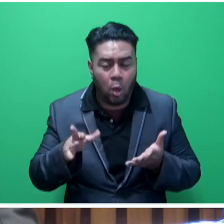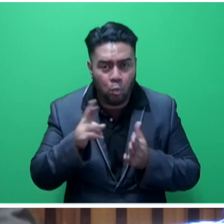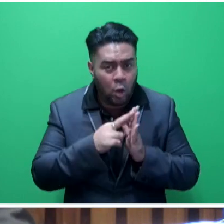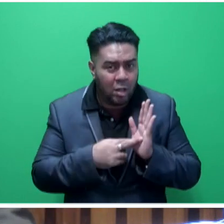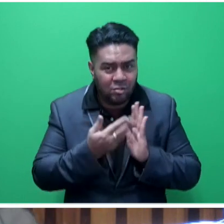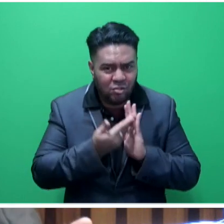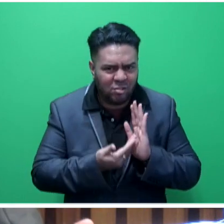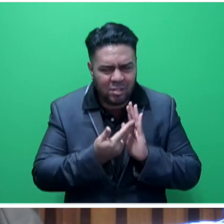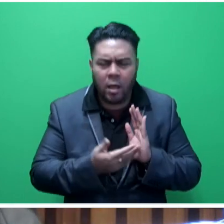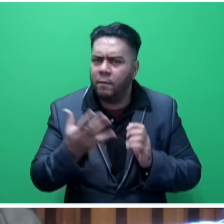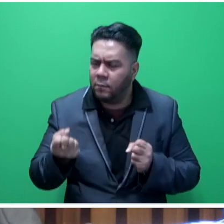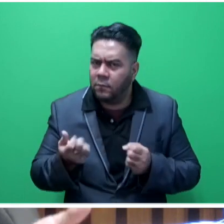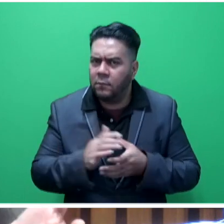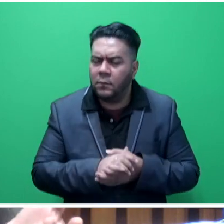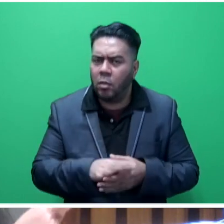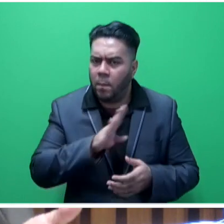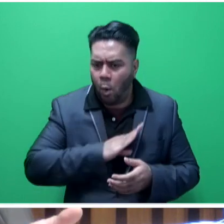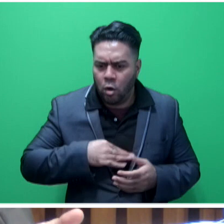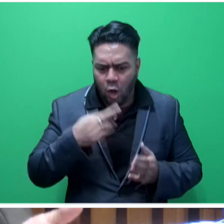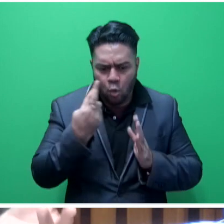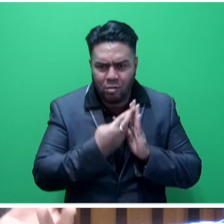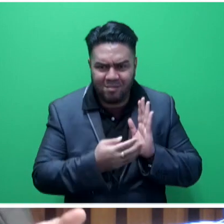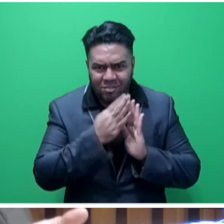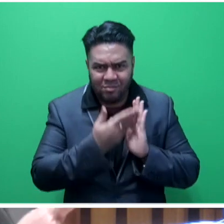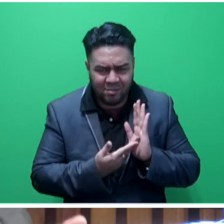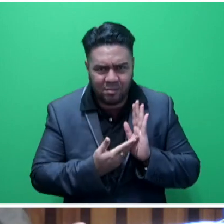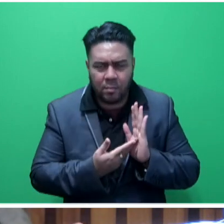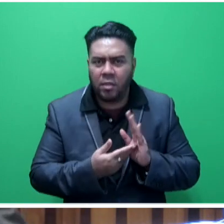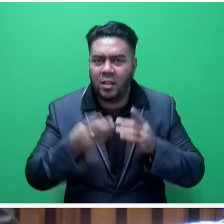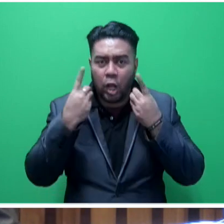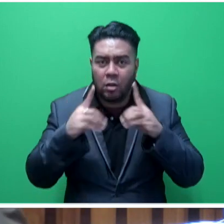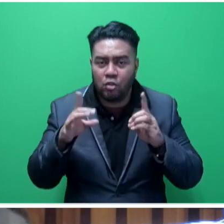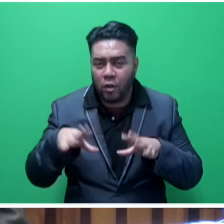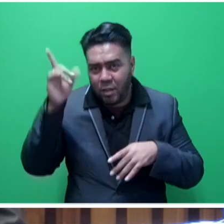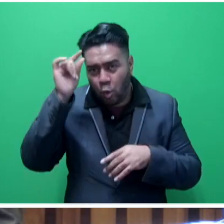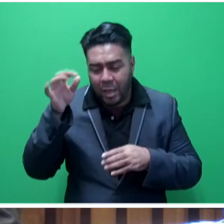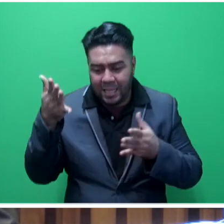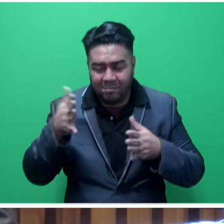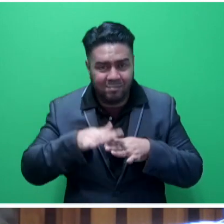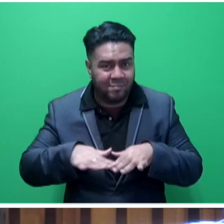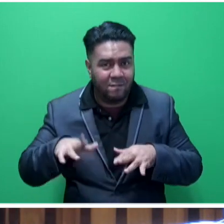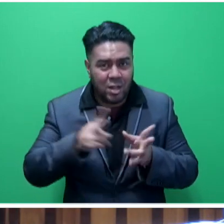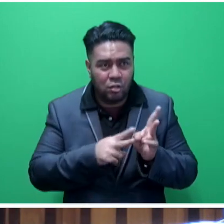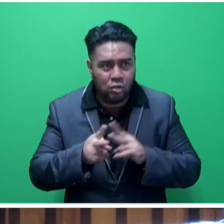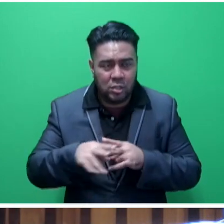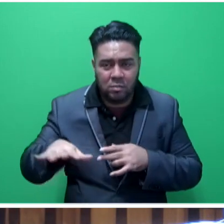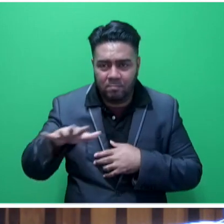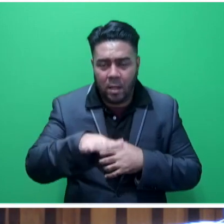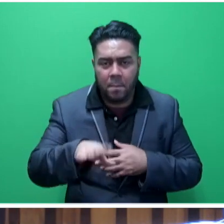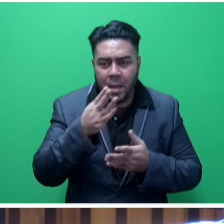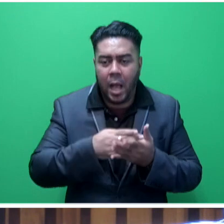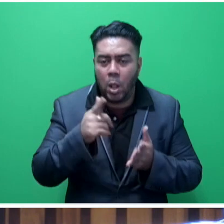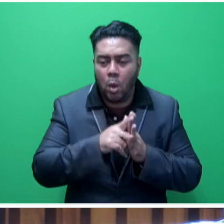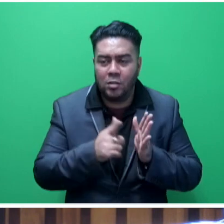iTaukei Affairs Board regulations, iTaukei Affairs Declaration of iTaukei Settlements as iTaukei Villages, with the bylaws of